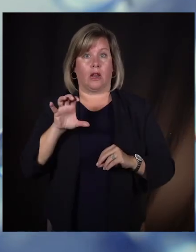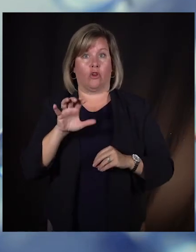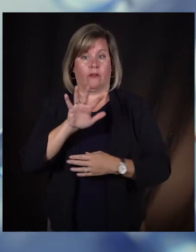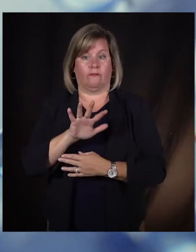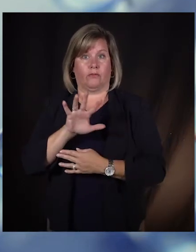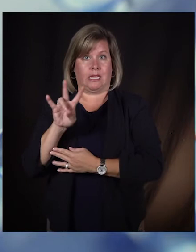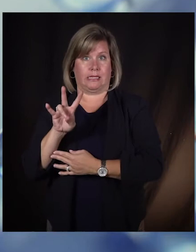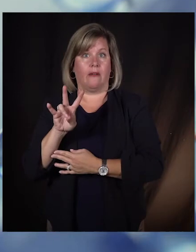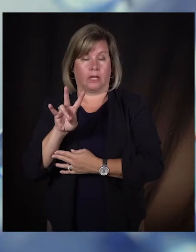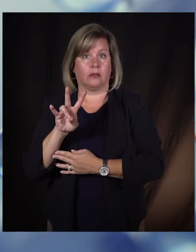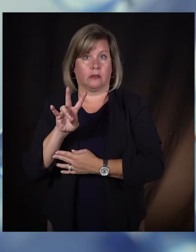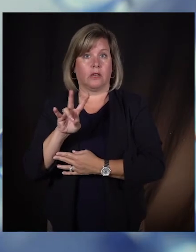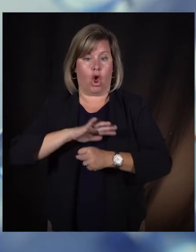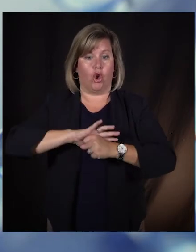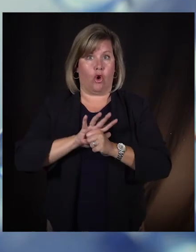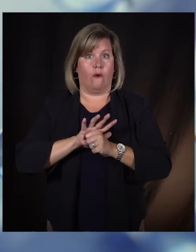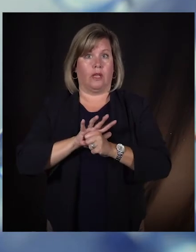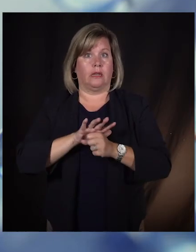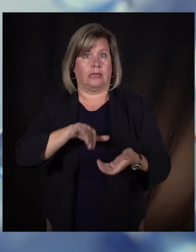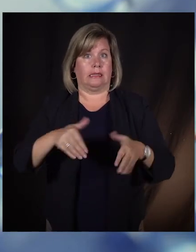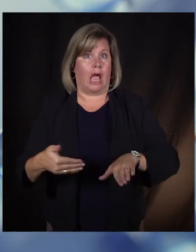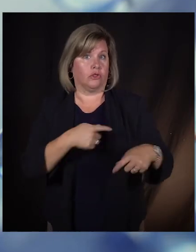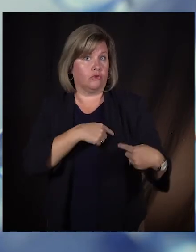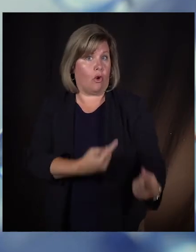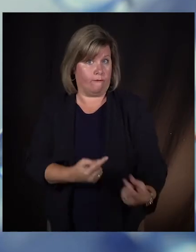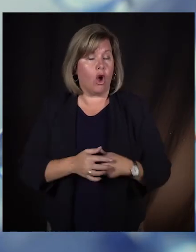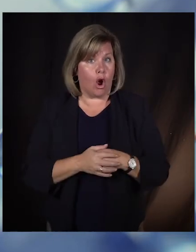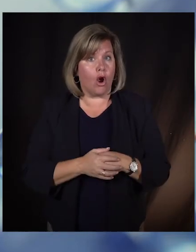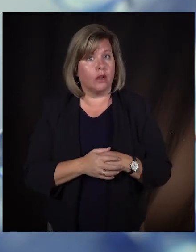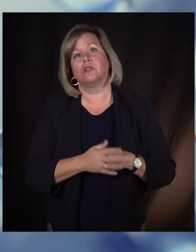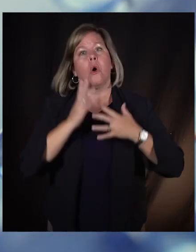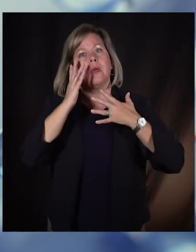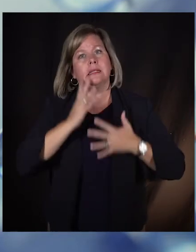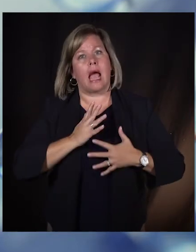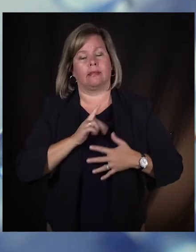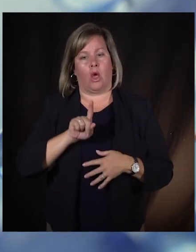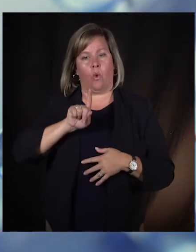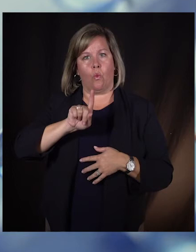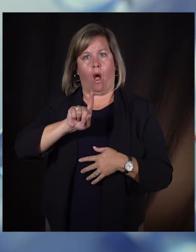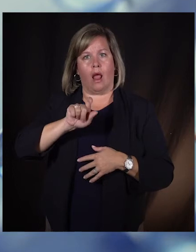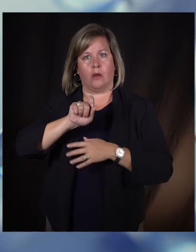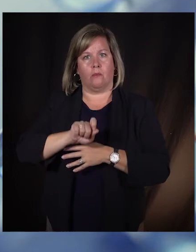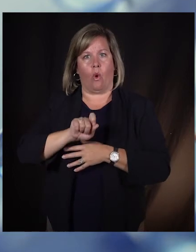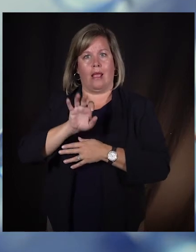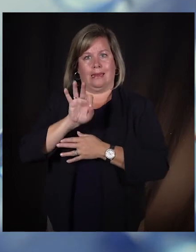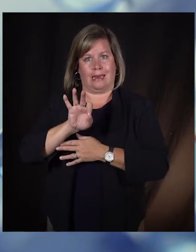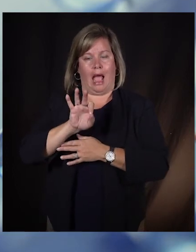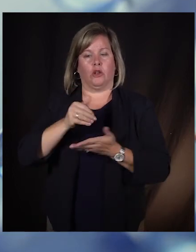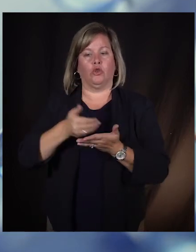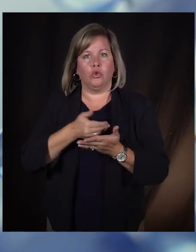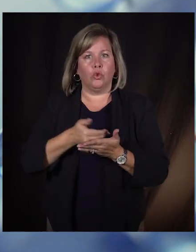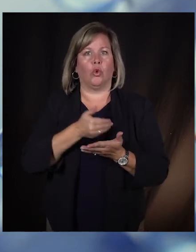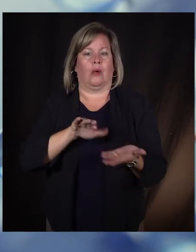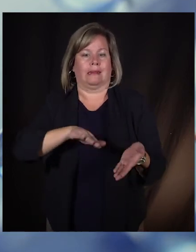due to COVID-19 so far. And right now, sadly, we're seeing 1.9 new COVID-19 deaths per